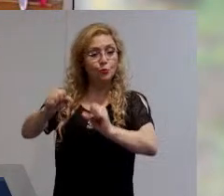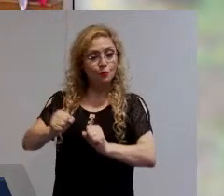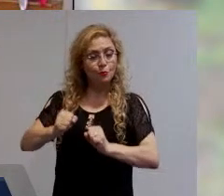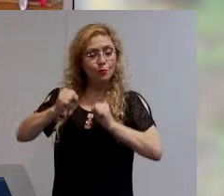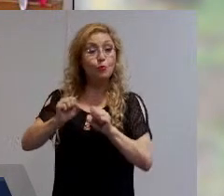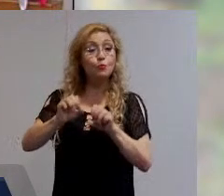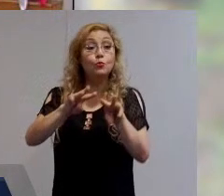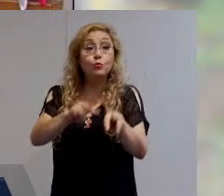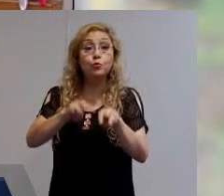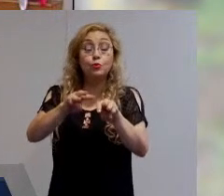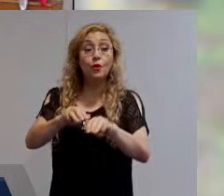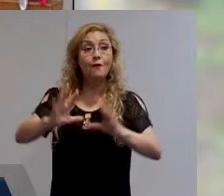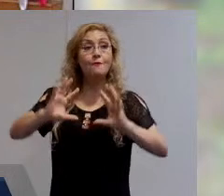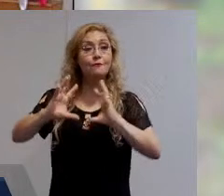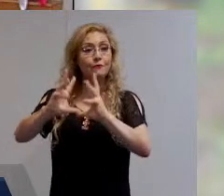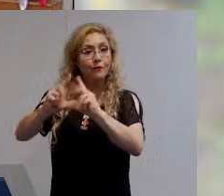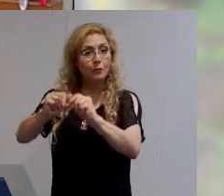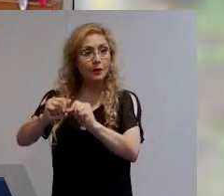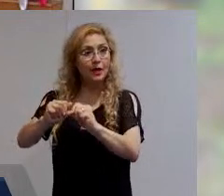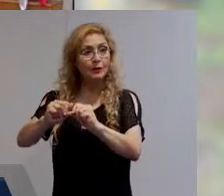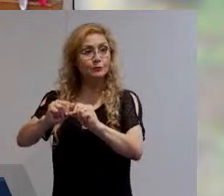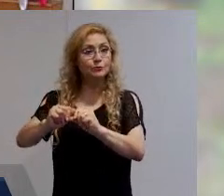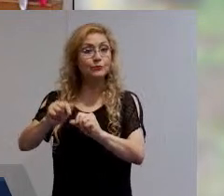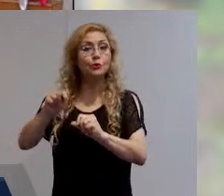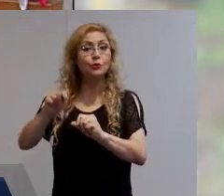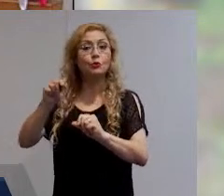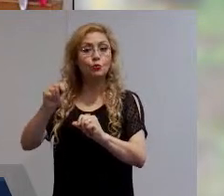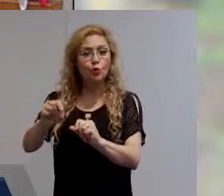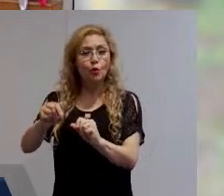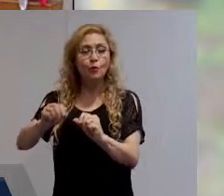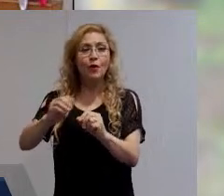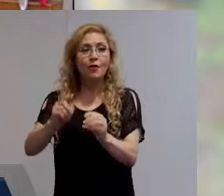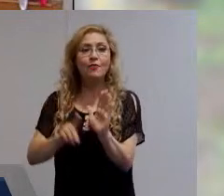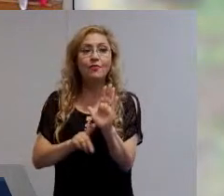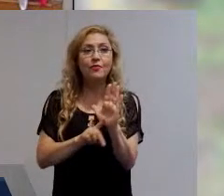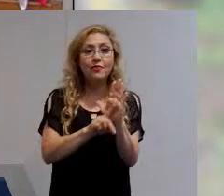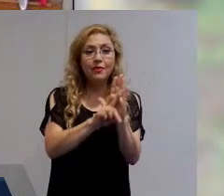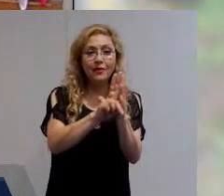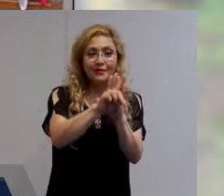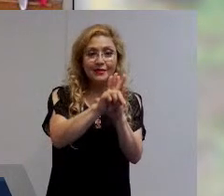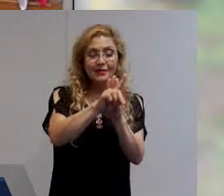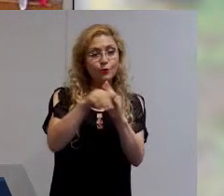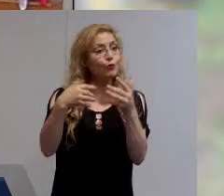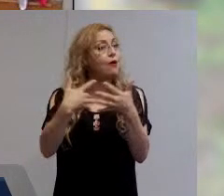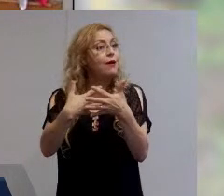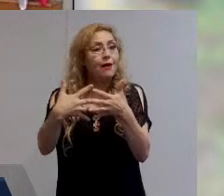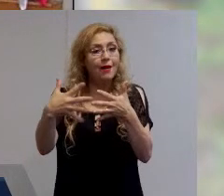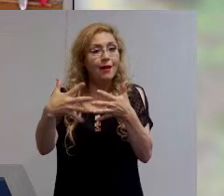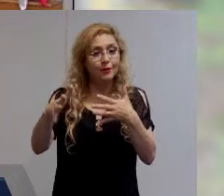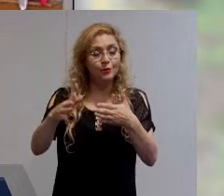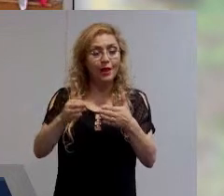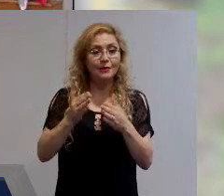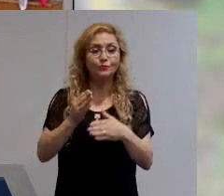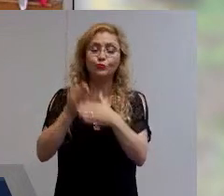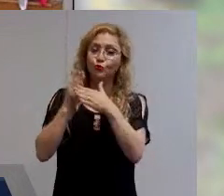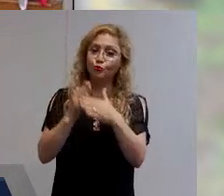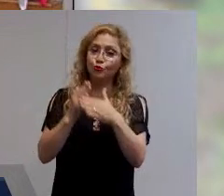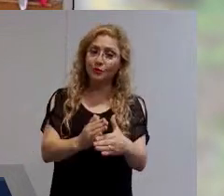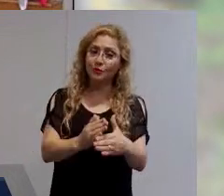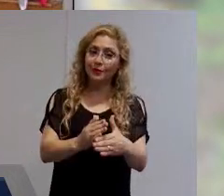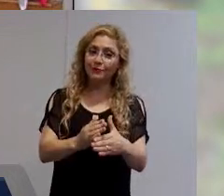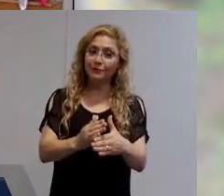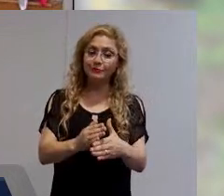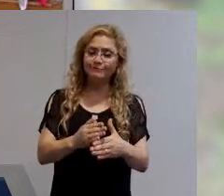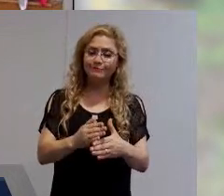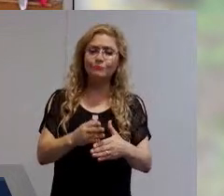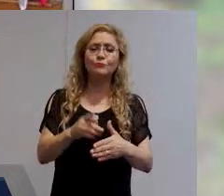concrete to support strengthening family farming as a means to achieve sustainable rural